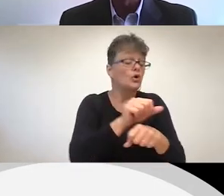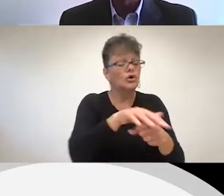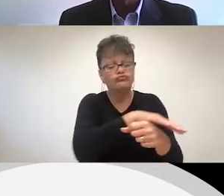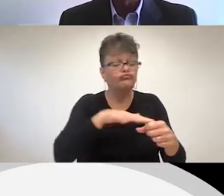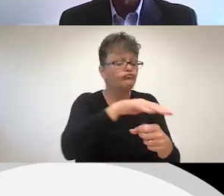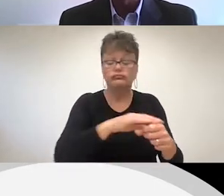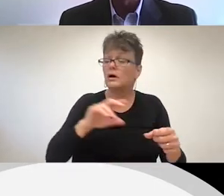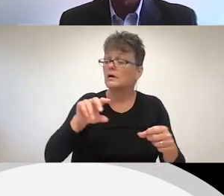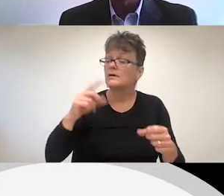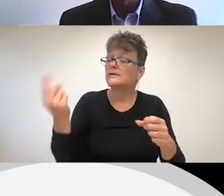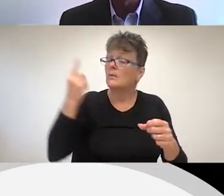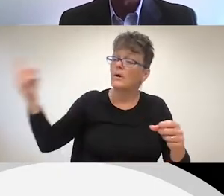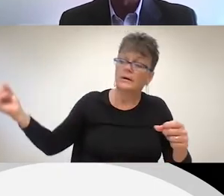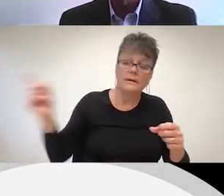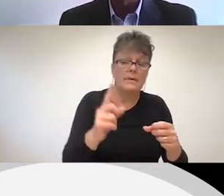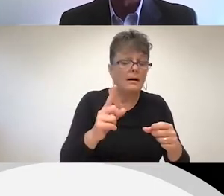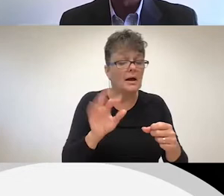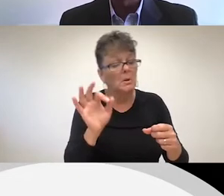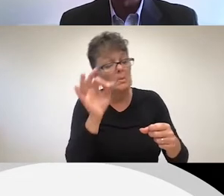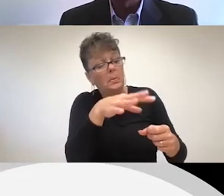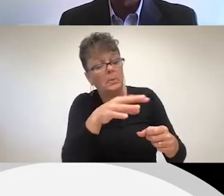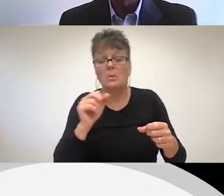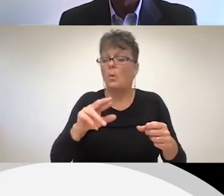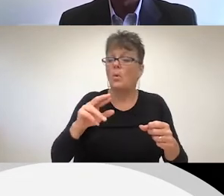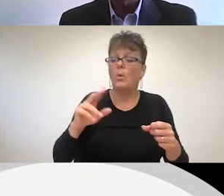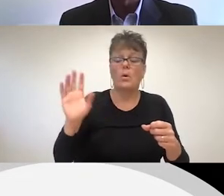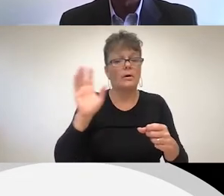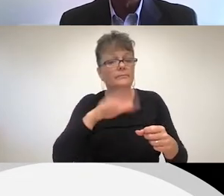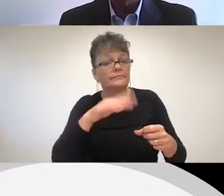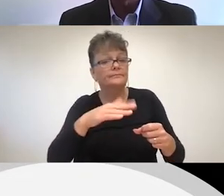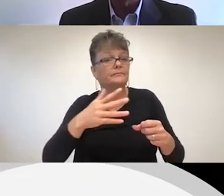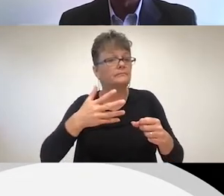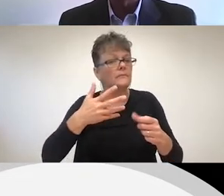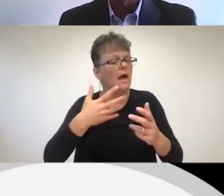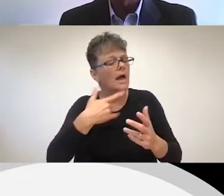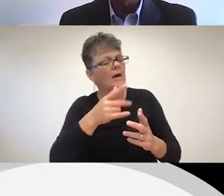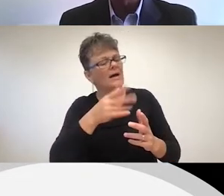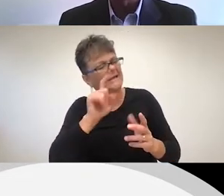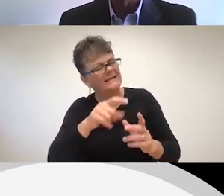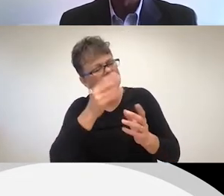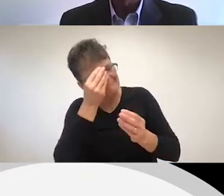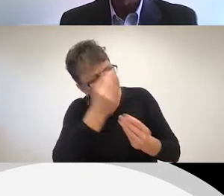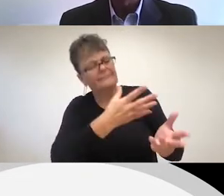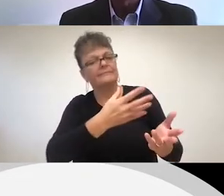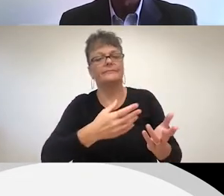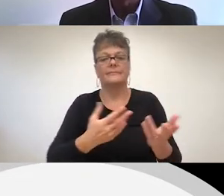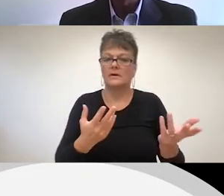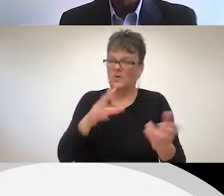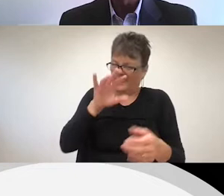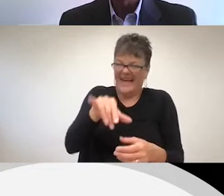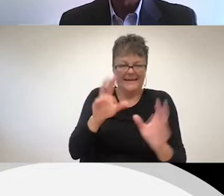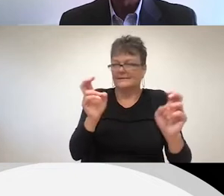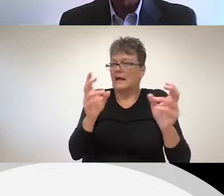quick tip or to make a point. And again, those kinds of moments that are spontaneous moments of connecting with one